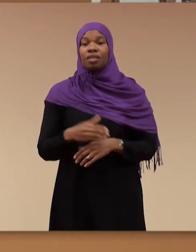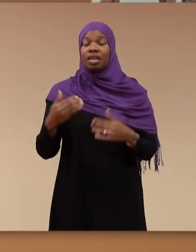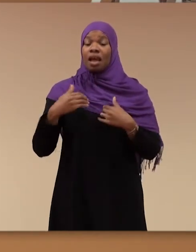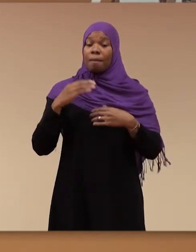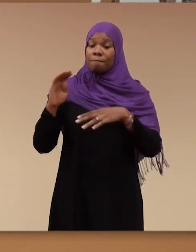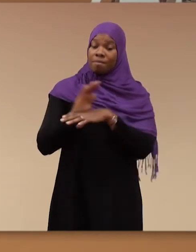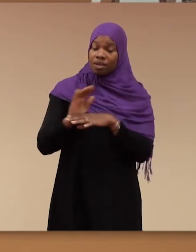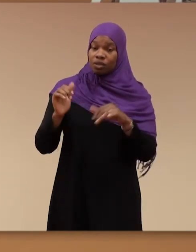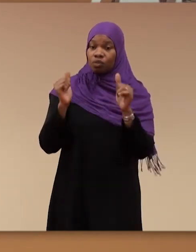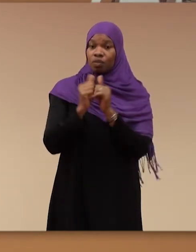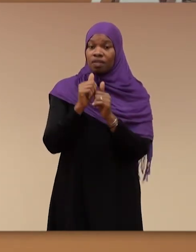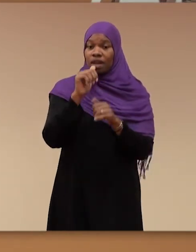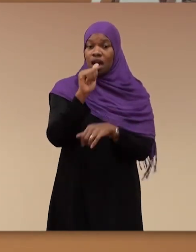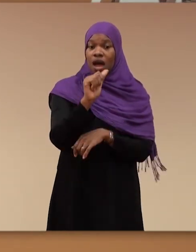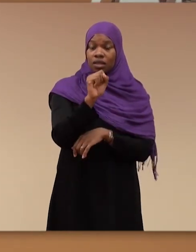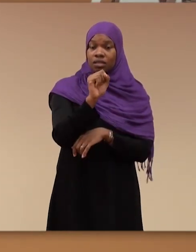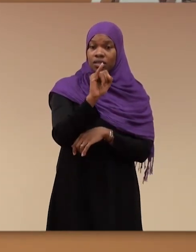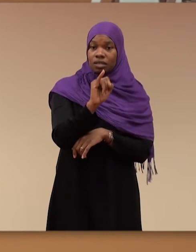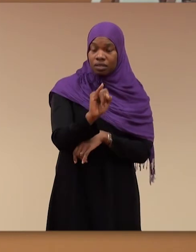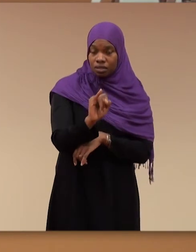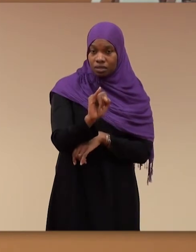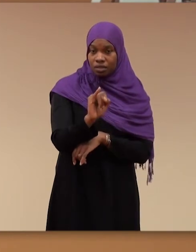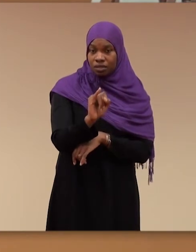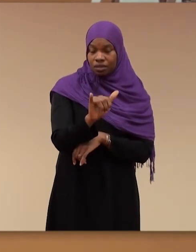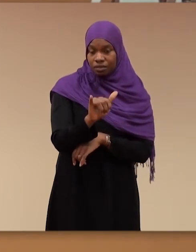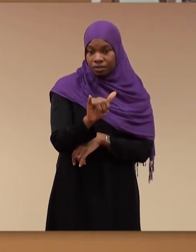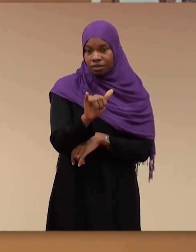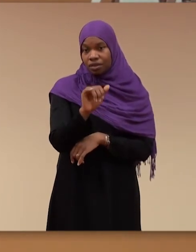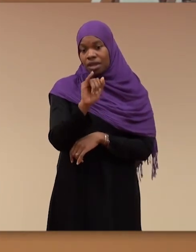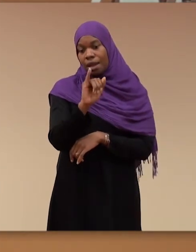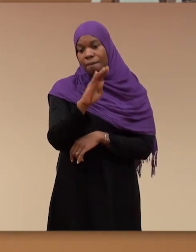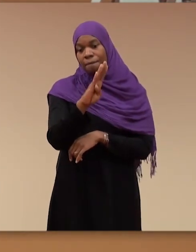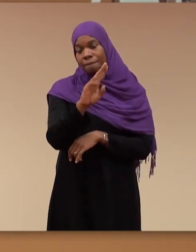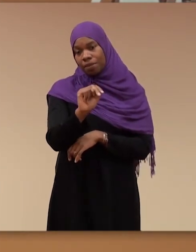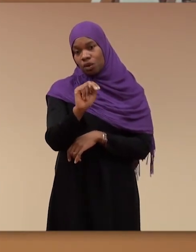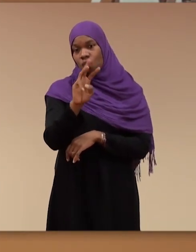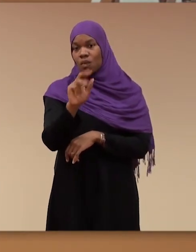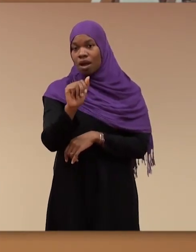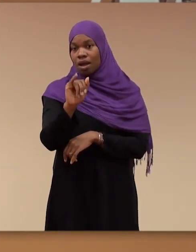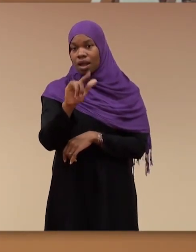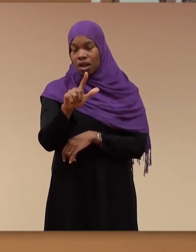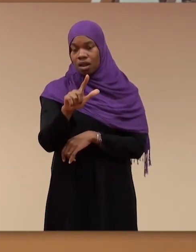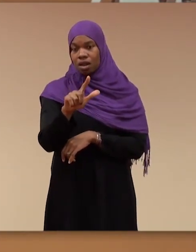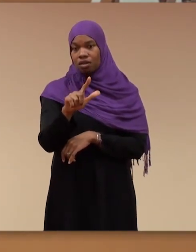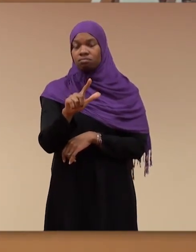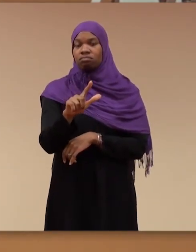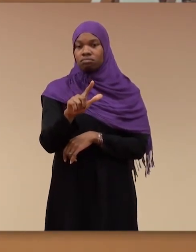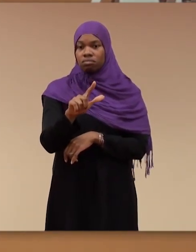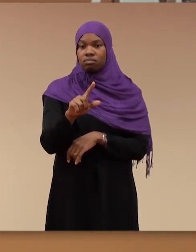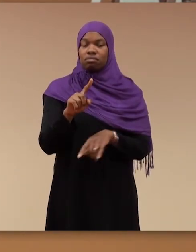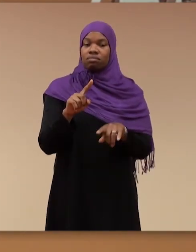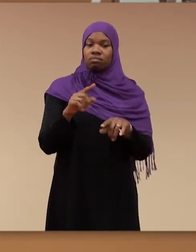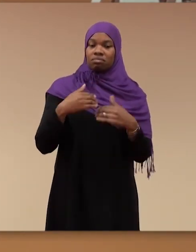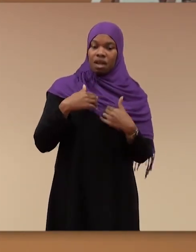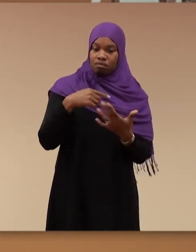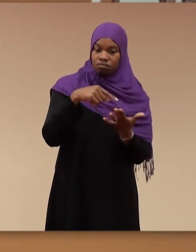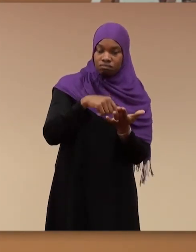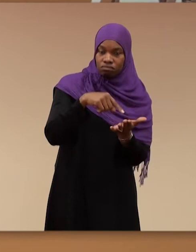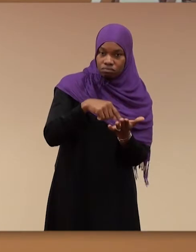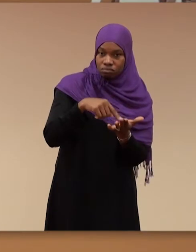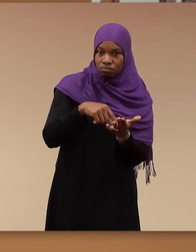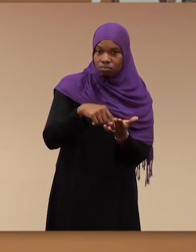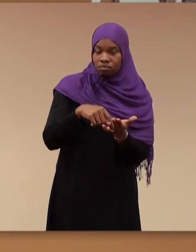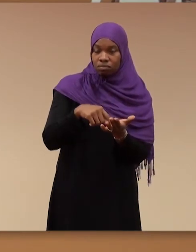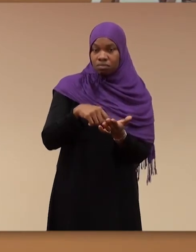ibn Wa'il al-Sahmi. But Al-Asi ibn Wa'il did not pay him back his money. And every time that